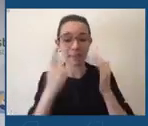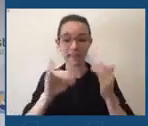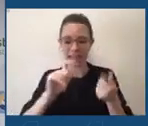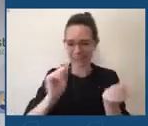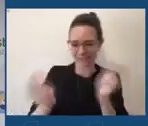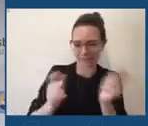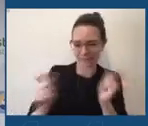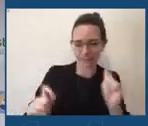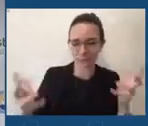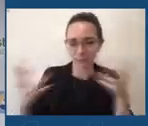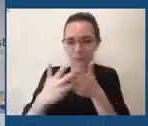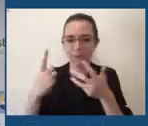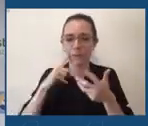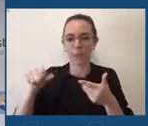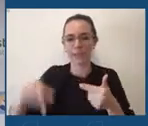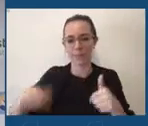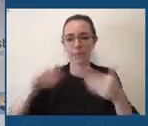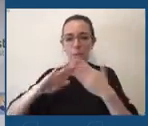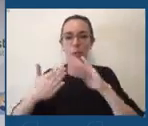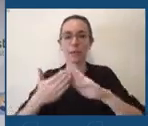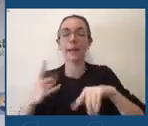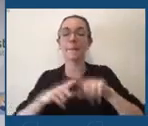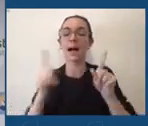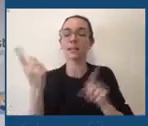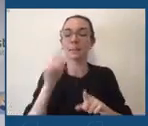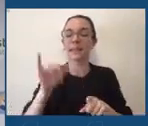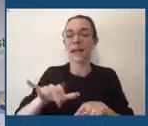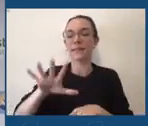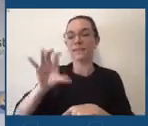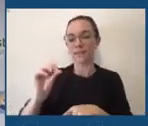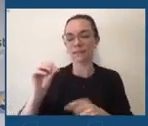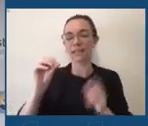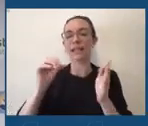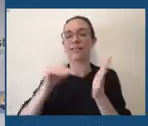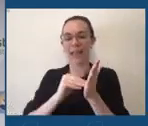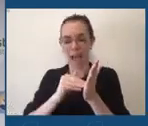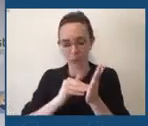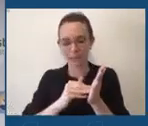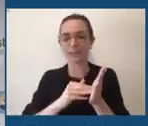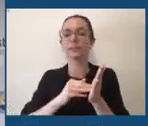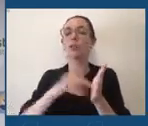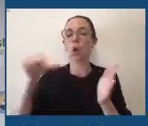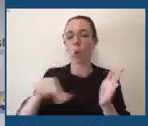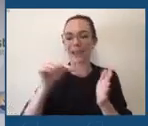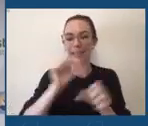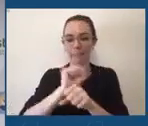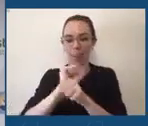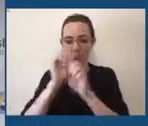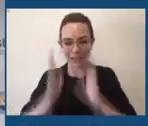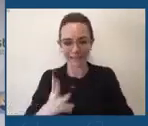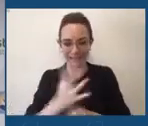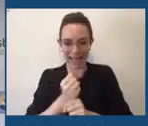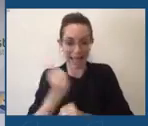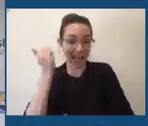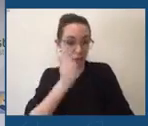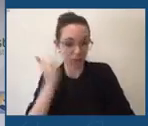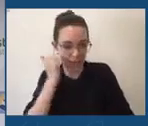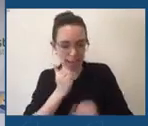that 50,000 Quest employees get on an annual basis. It's the same identical product that we offer